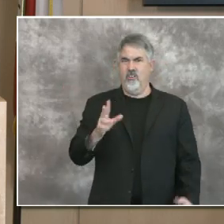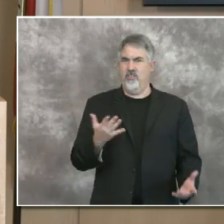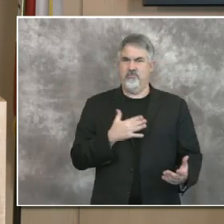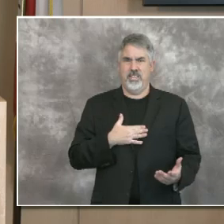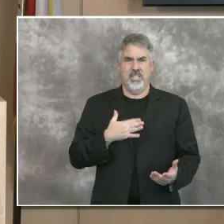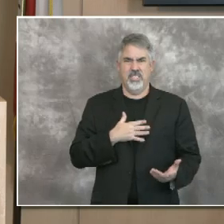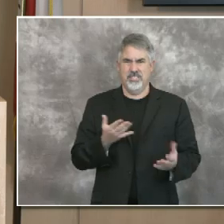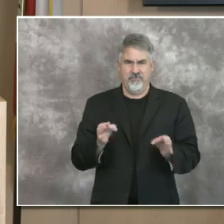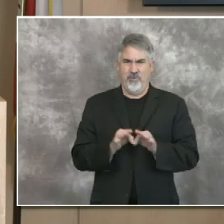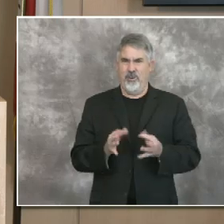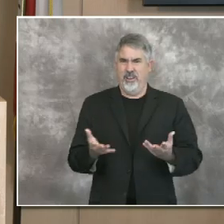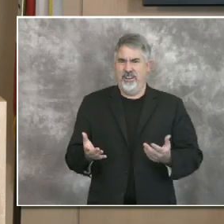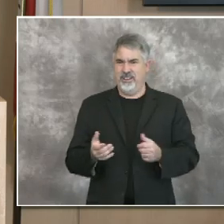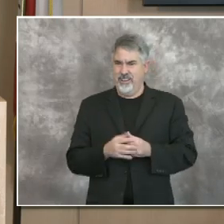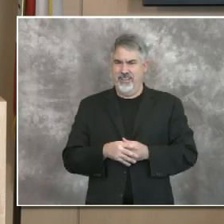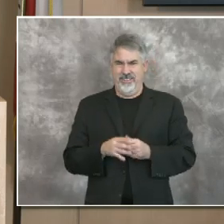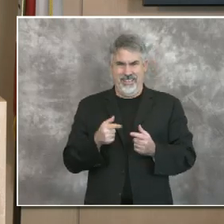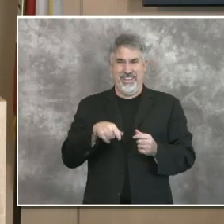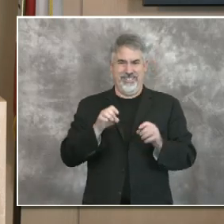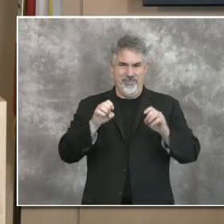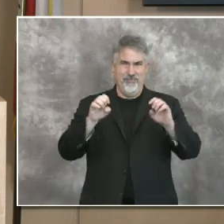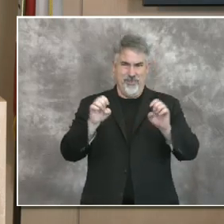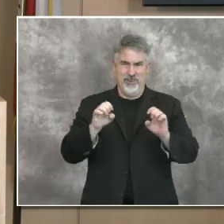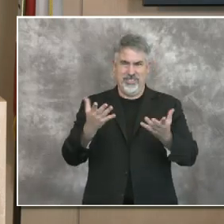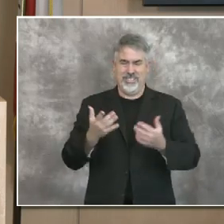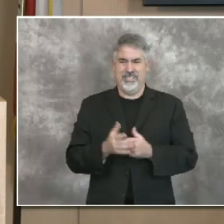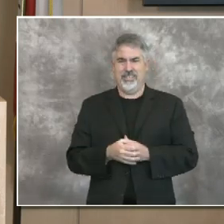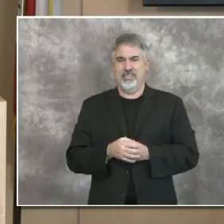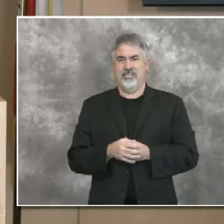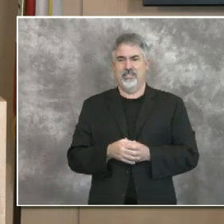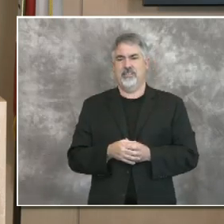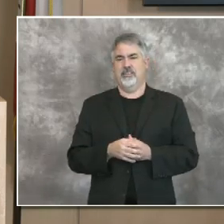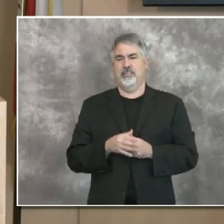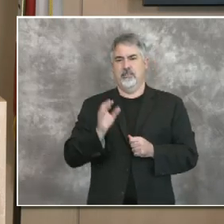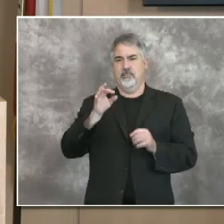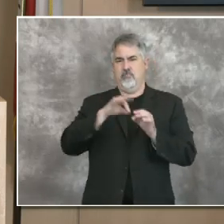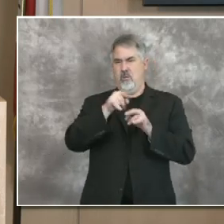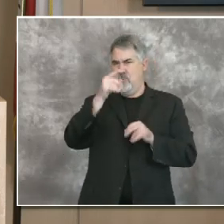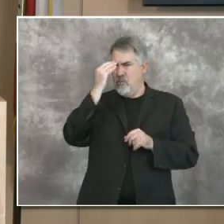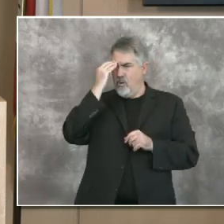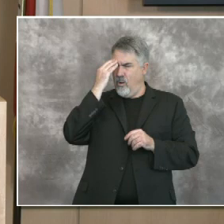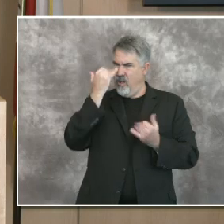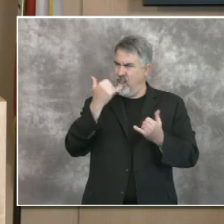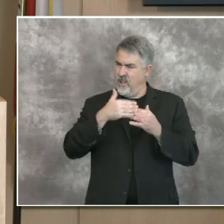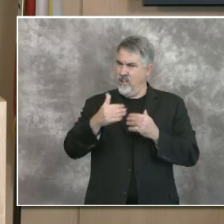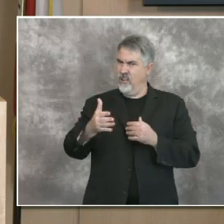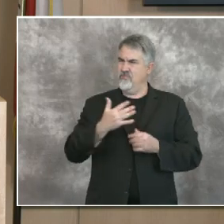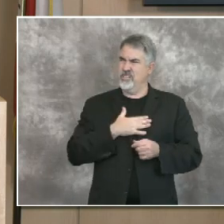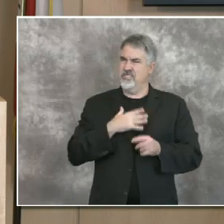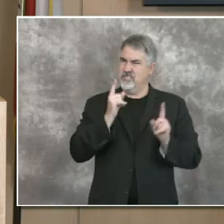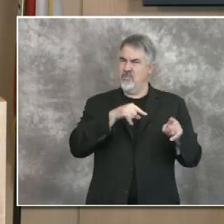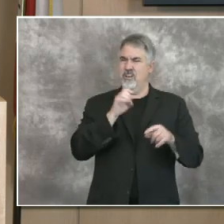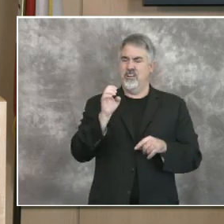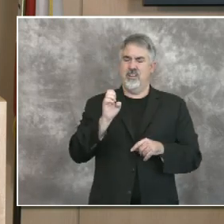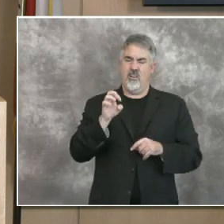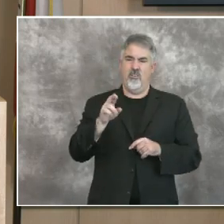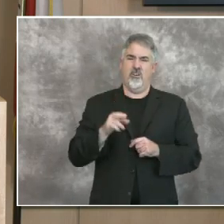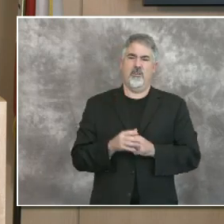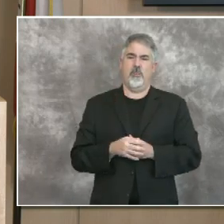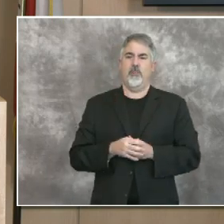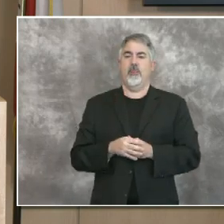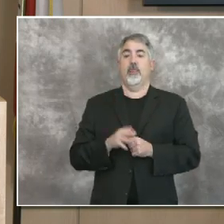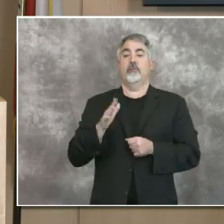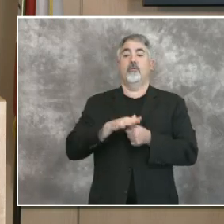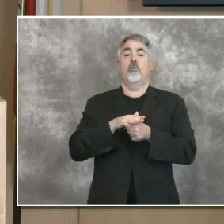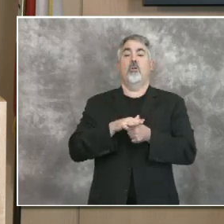care emergently. And it's important to know that going to our local emergency departments in San Diego